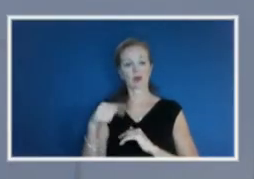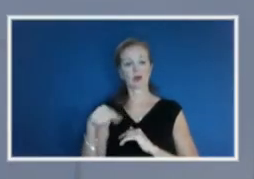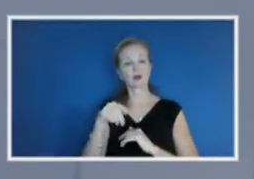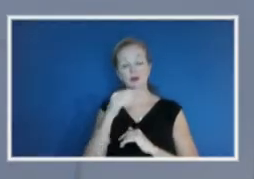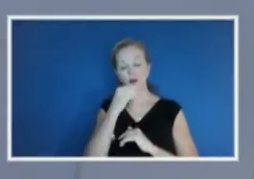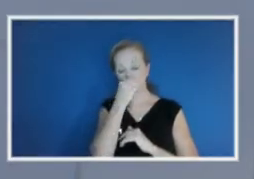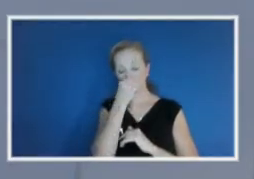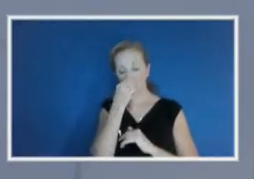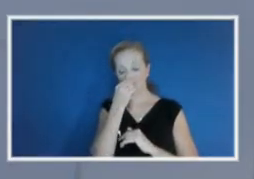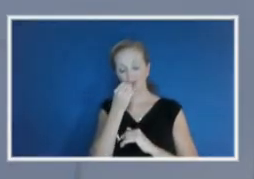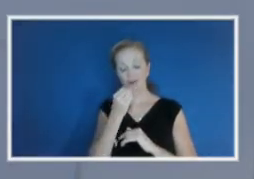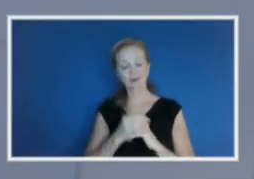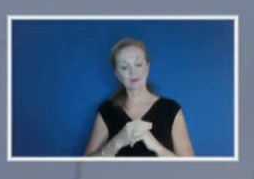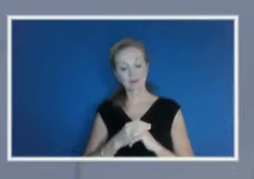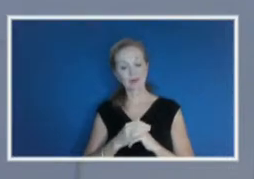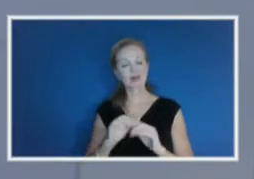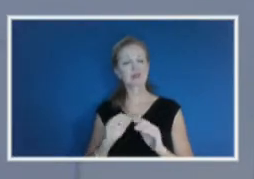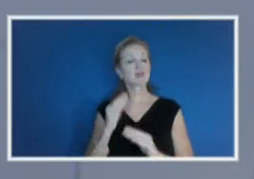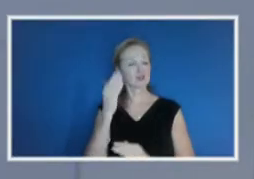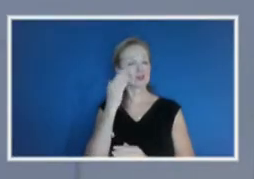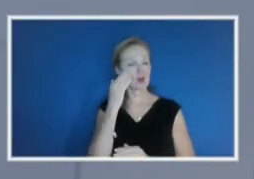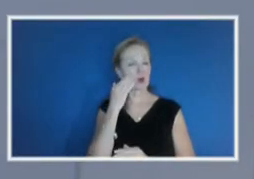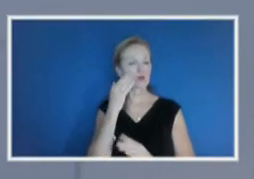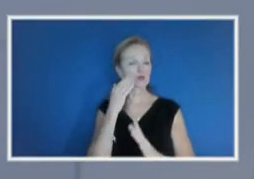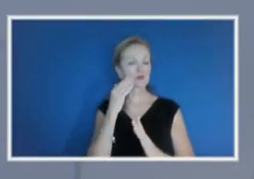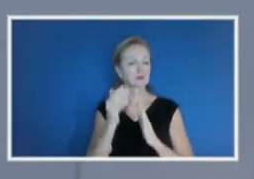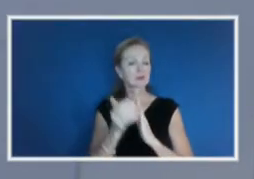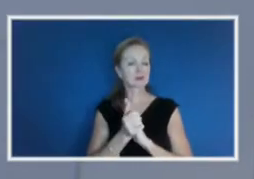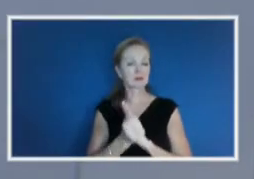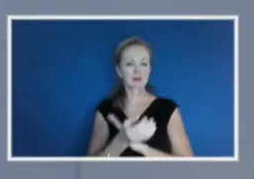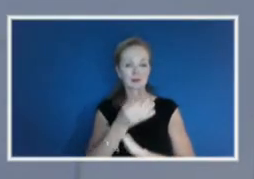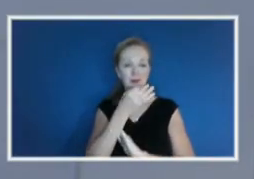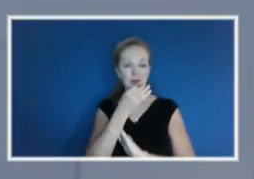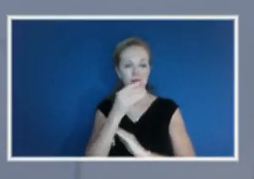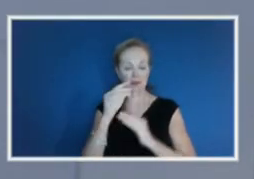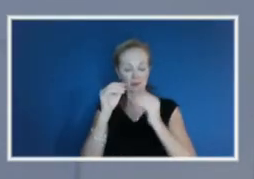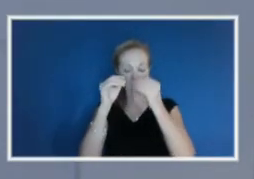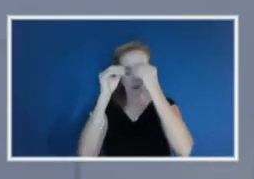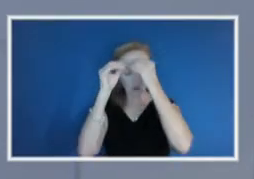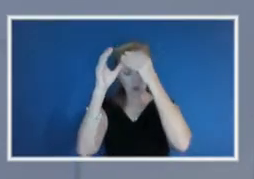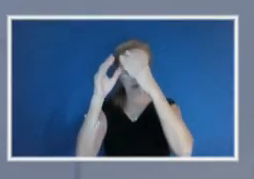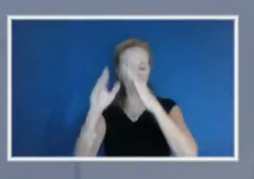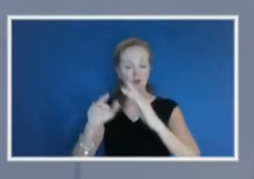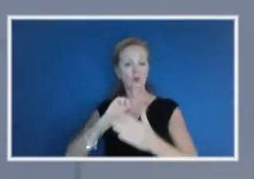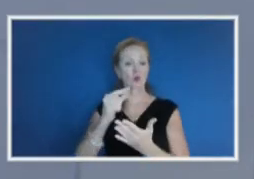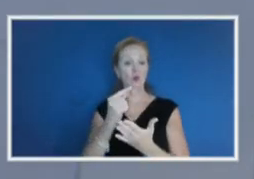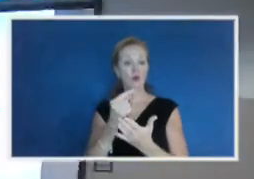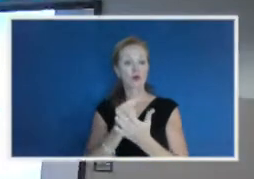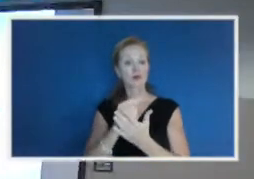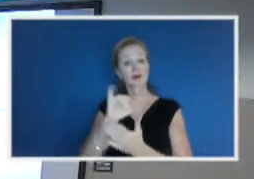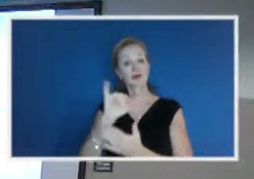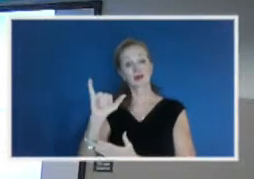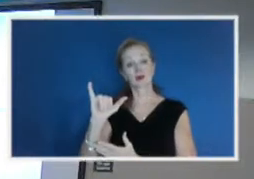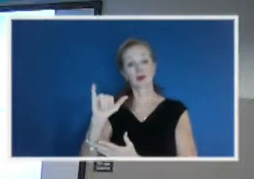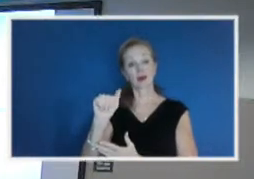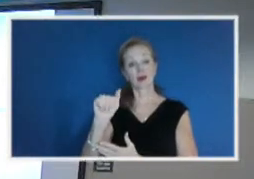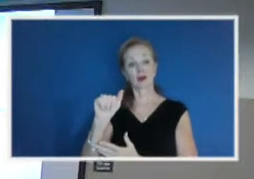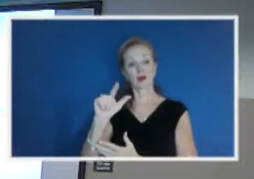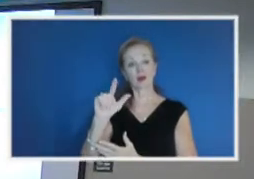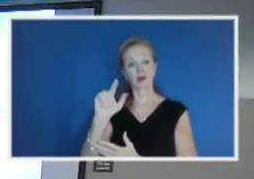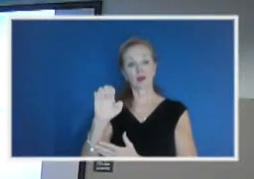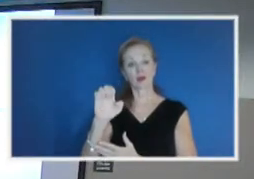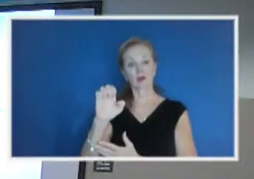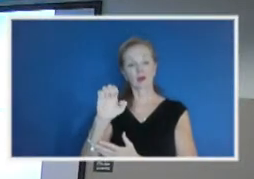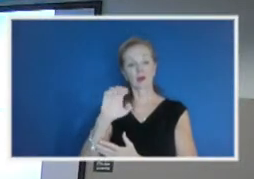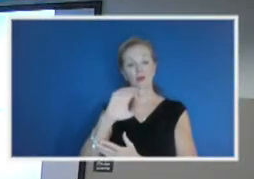this process, she knows what she's doing. She is a graduate of Yale and Chicago School